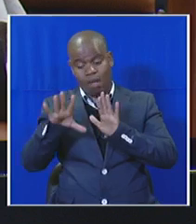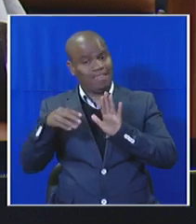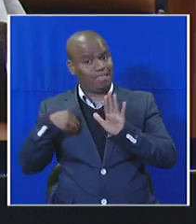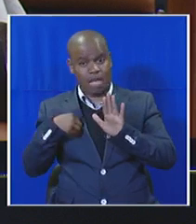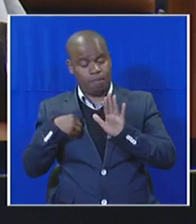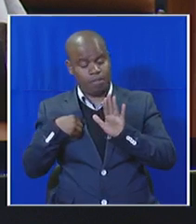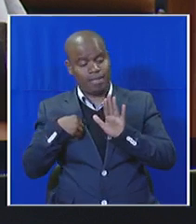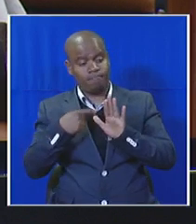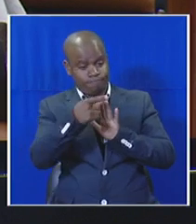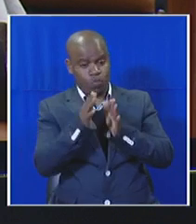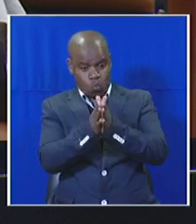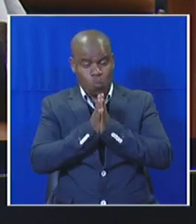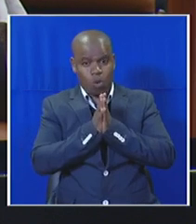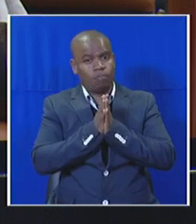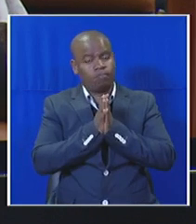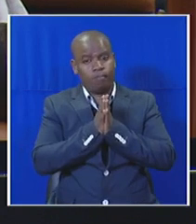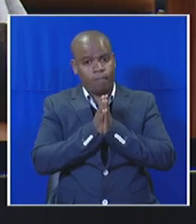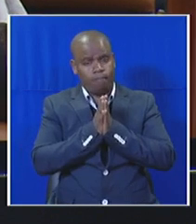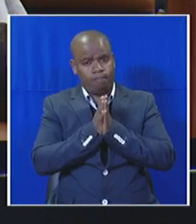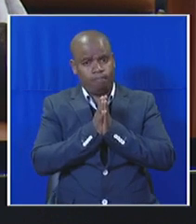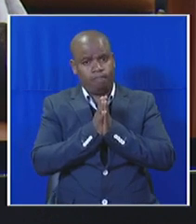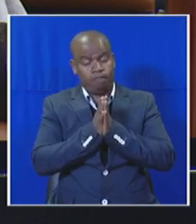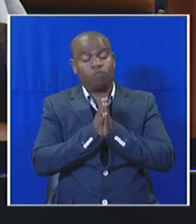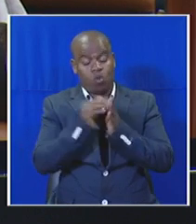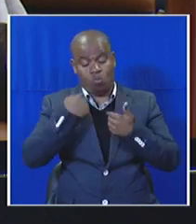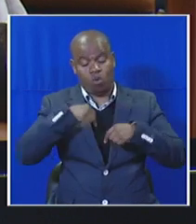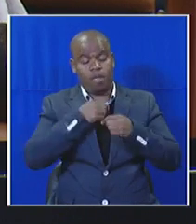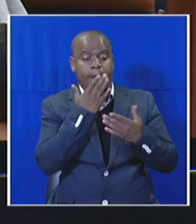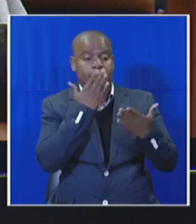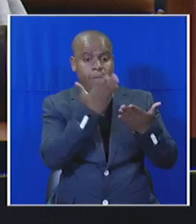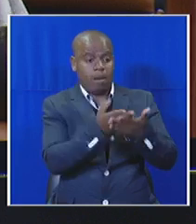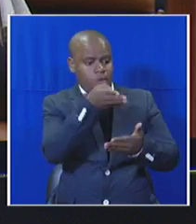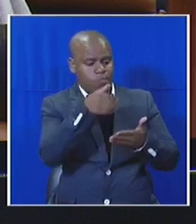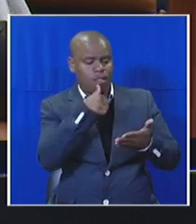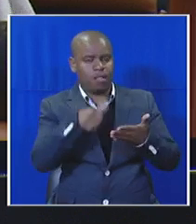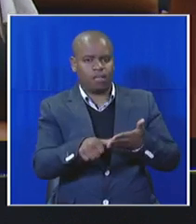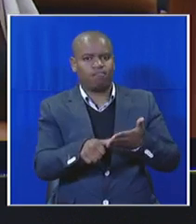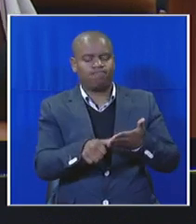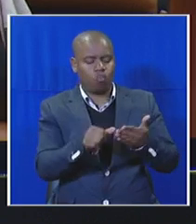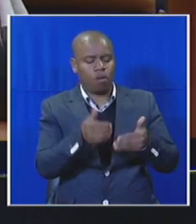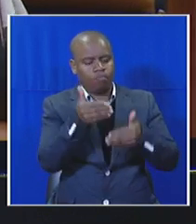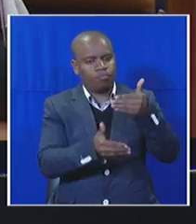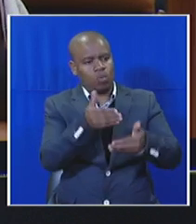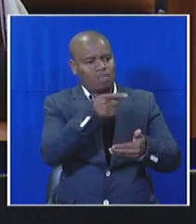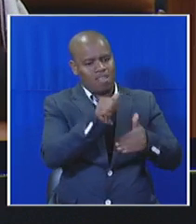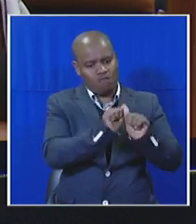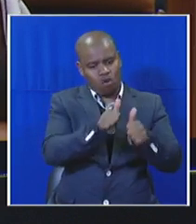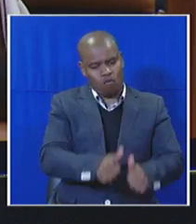was being requested in the letter. We suggested in the letter the procedure that could be